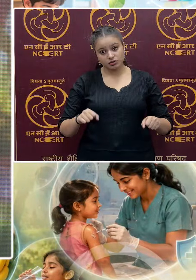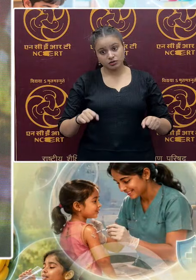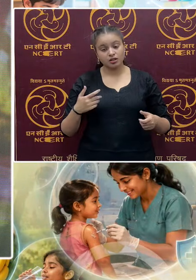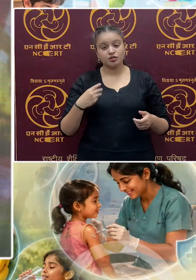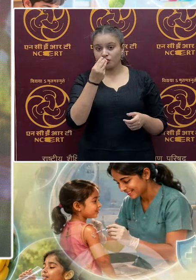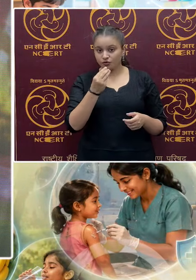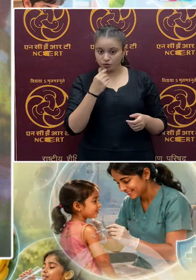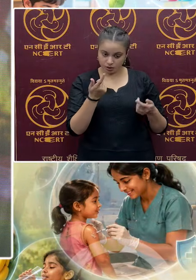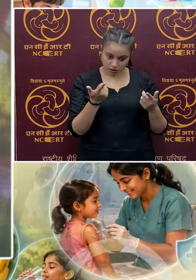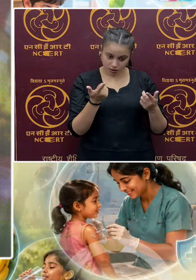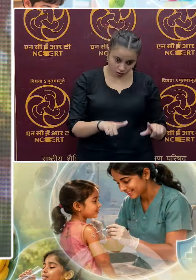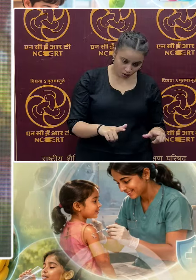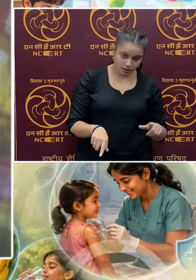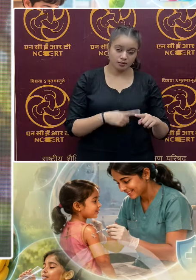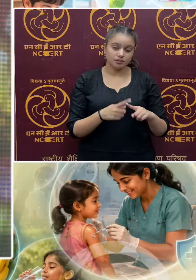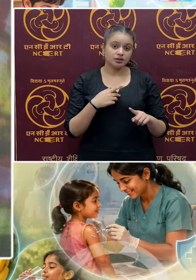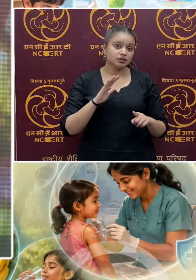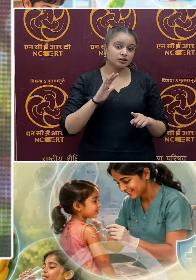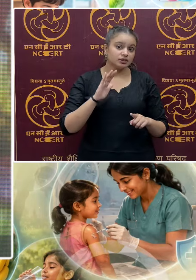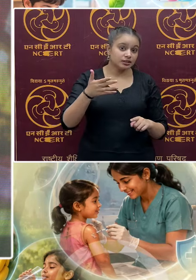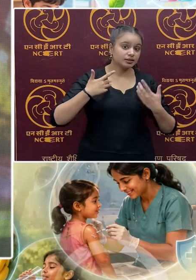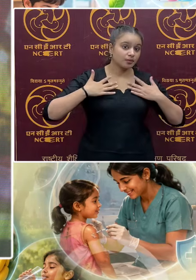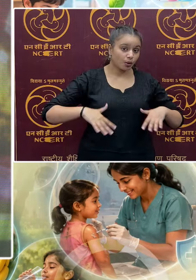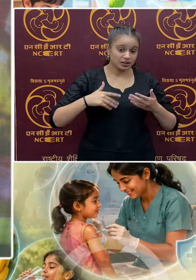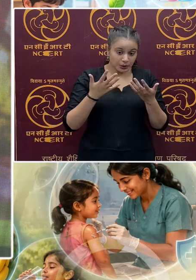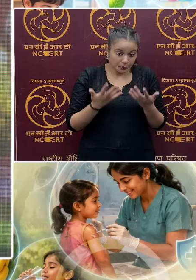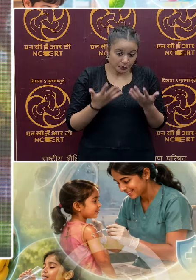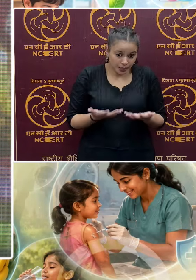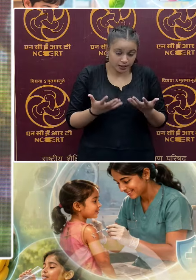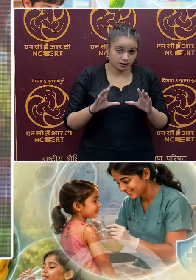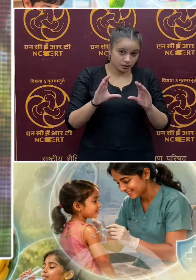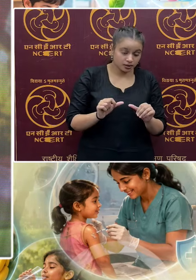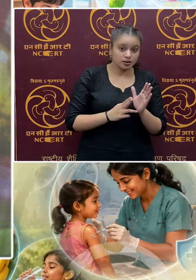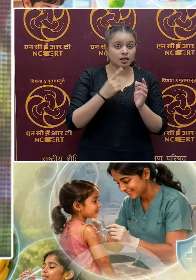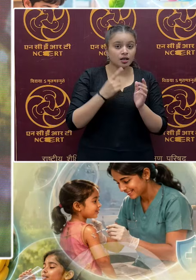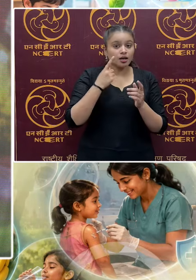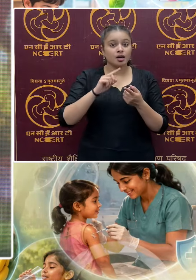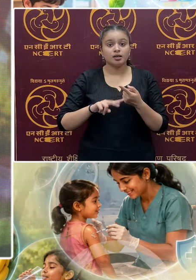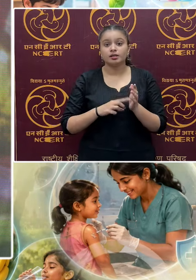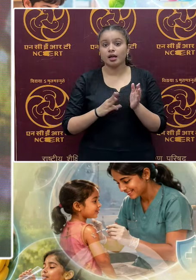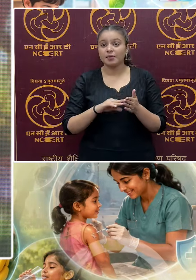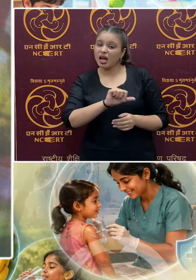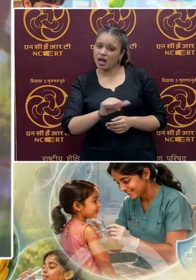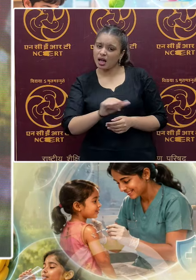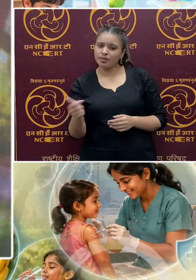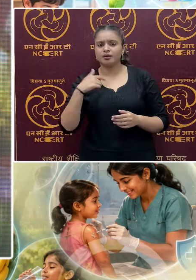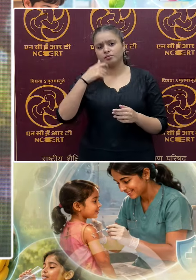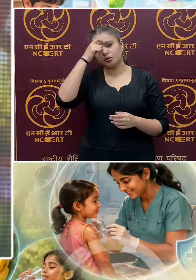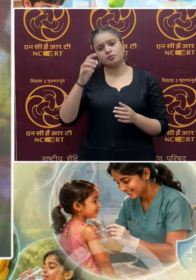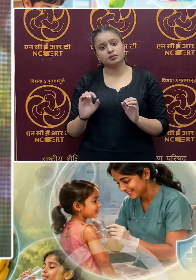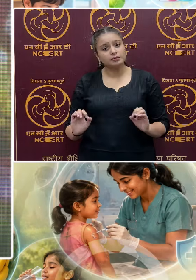appetite, which leads to lower body weight, anemia, other problems related to